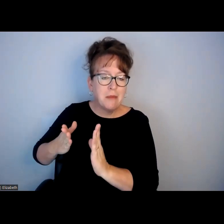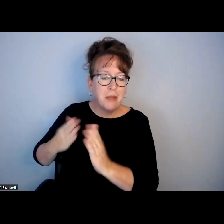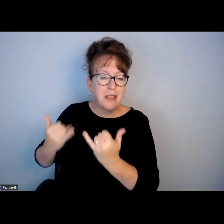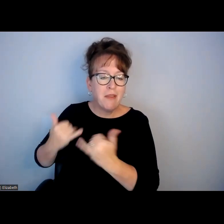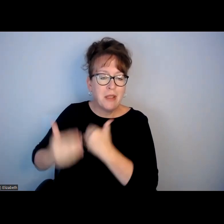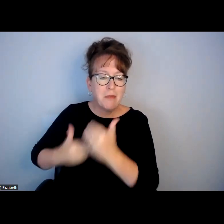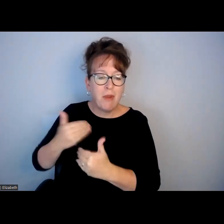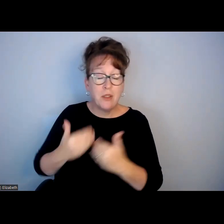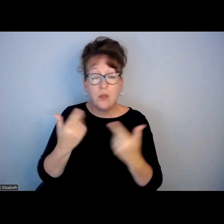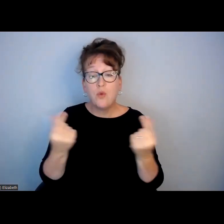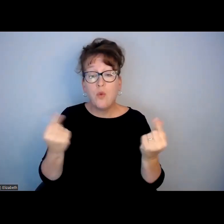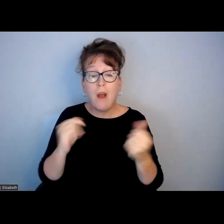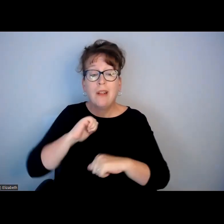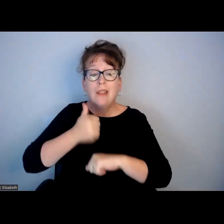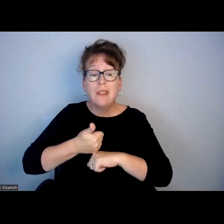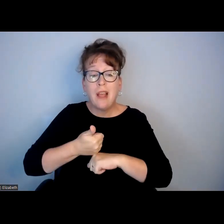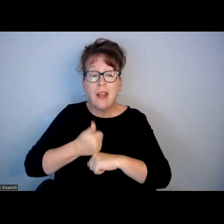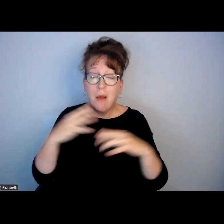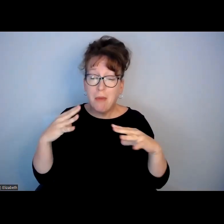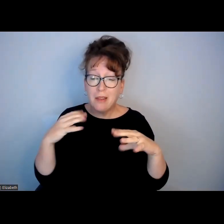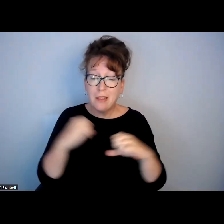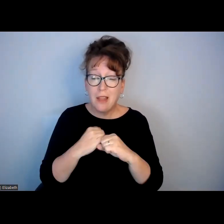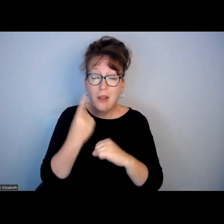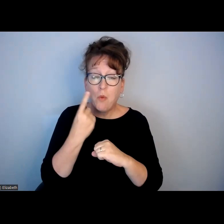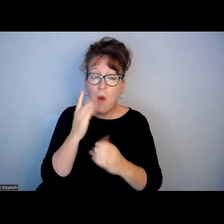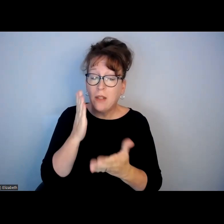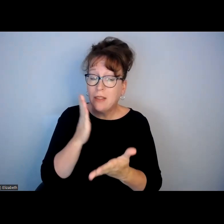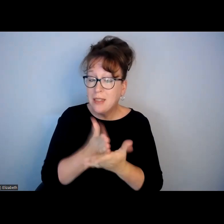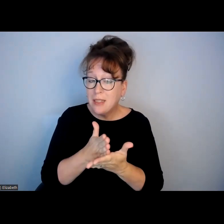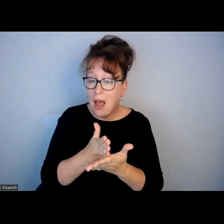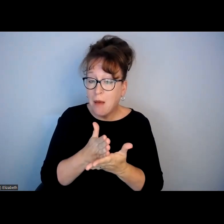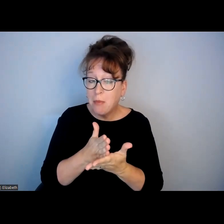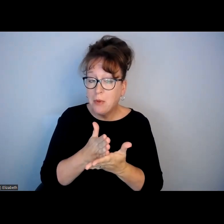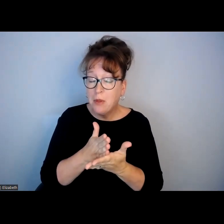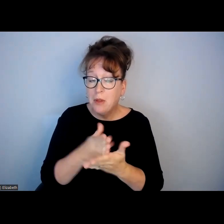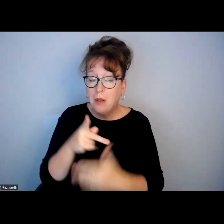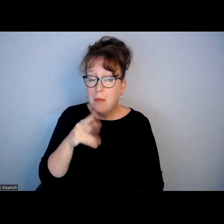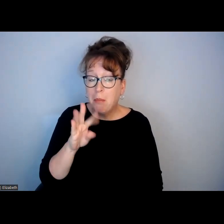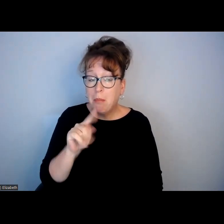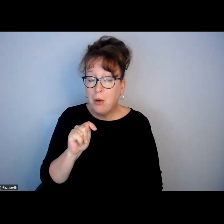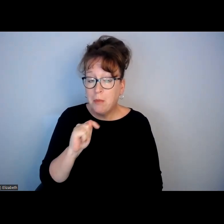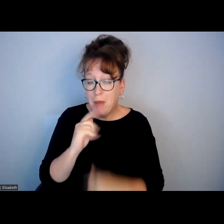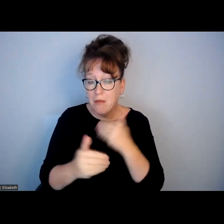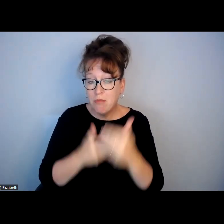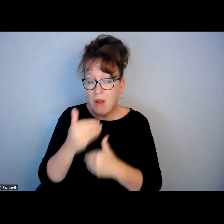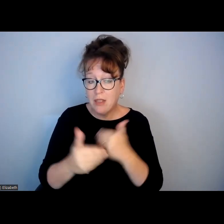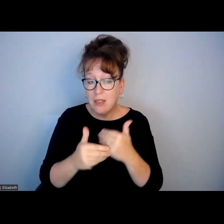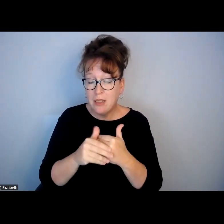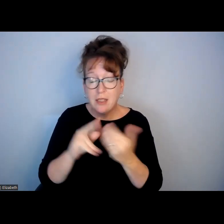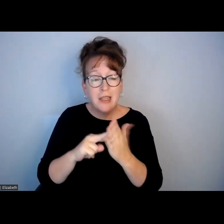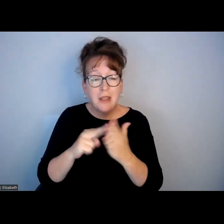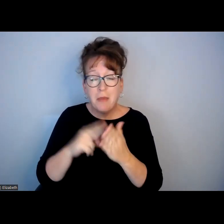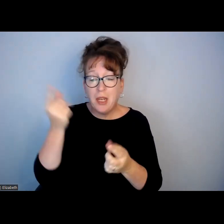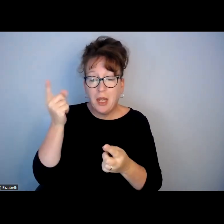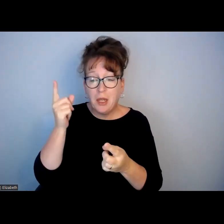a consolidated one-stop shop permitting process. So we basically eliminate the energy